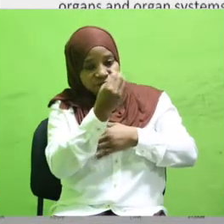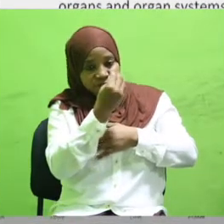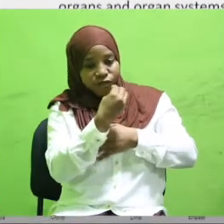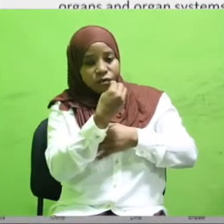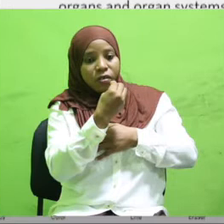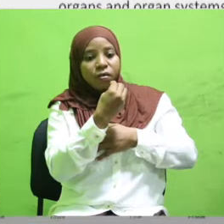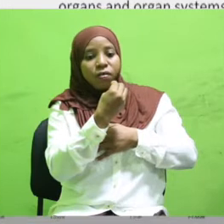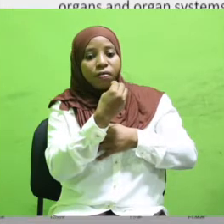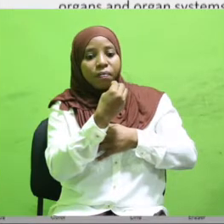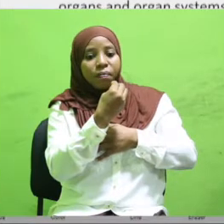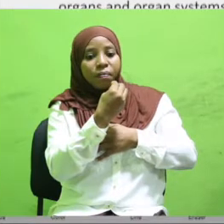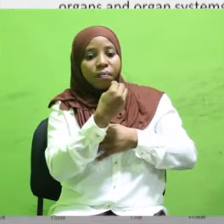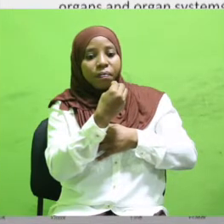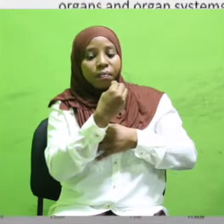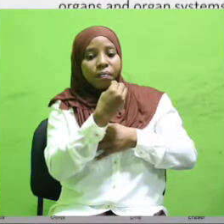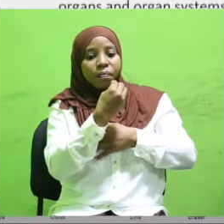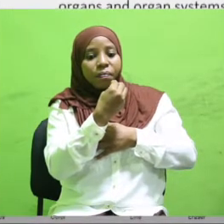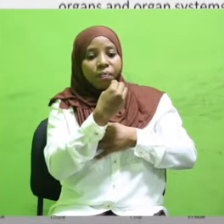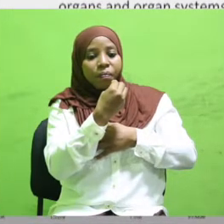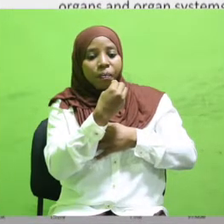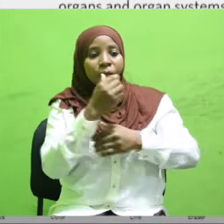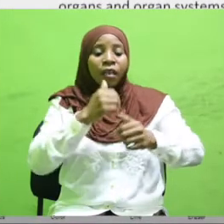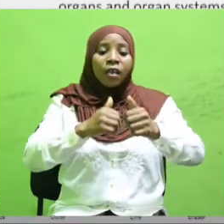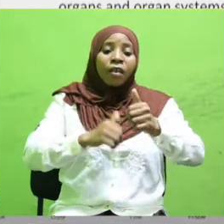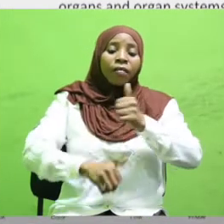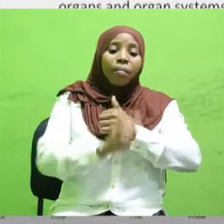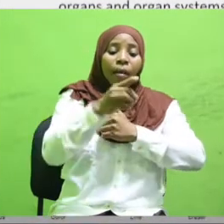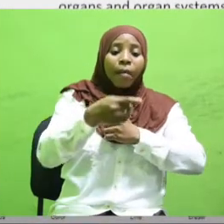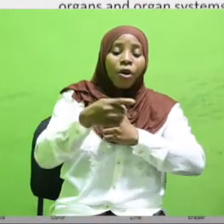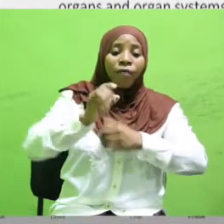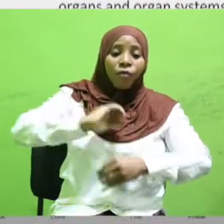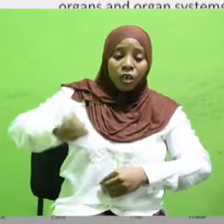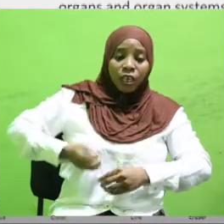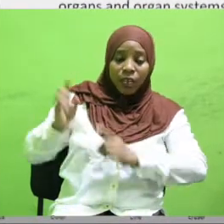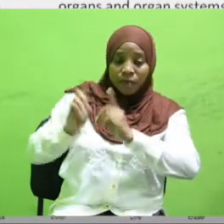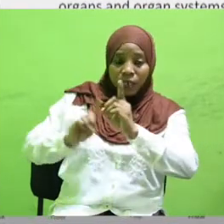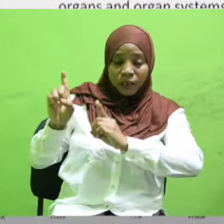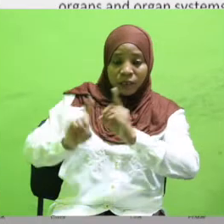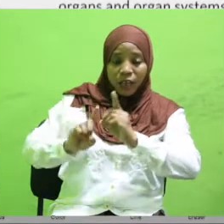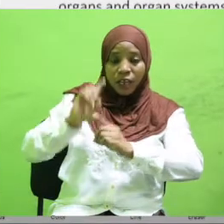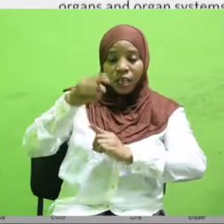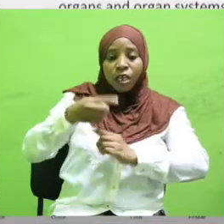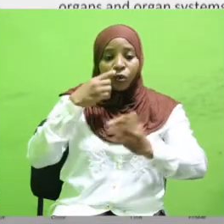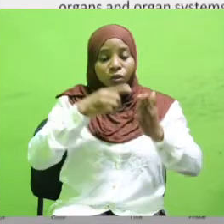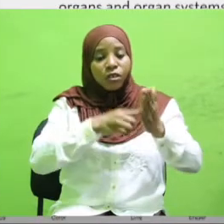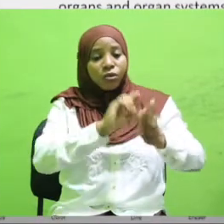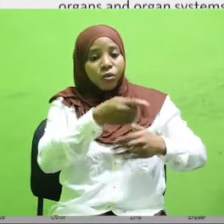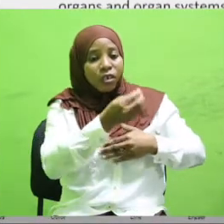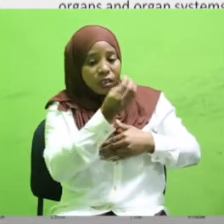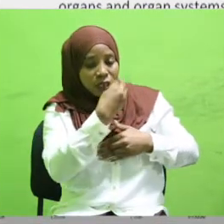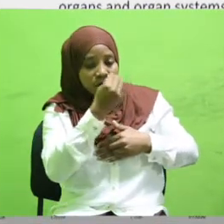food. So members of kingdom plantae are autotrophs, which make their own food